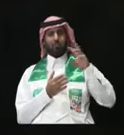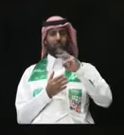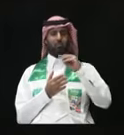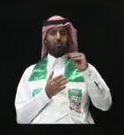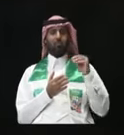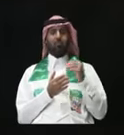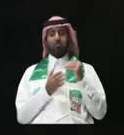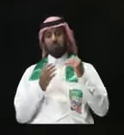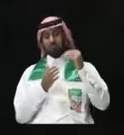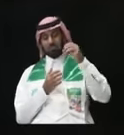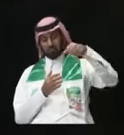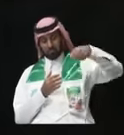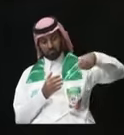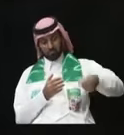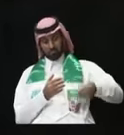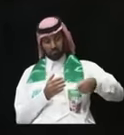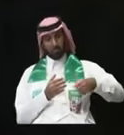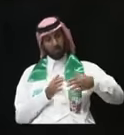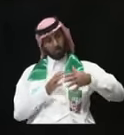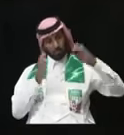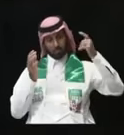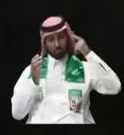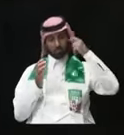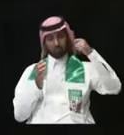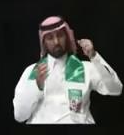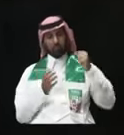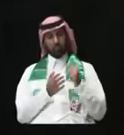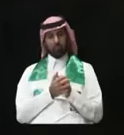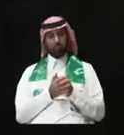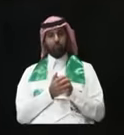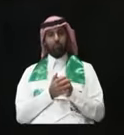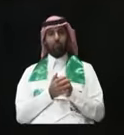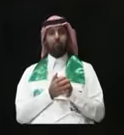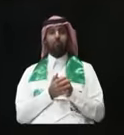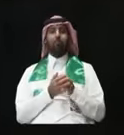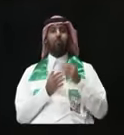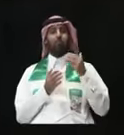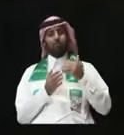Bigger than their suitcases. So the long action is setting off, traveling, and